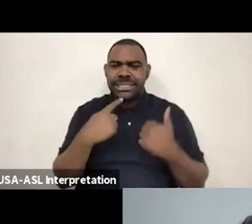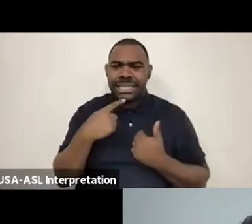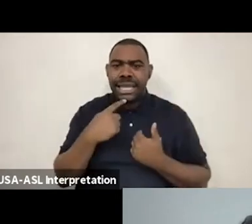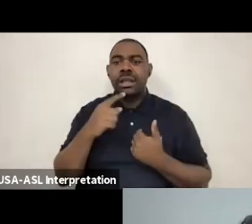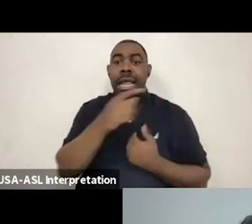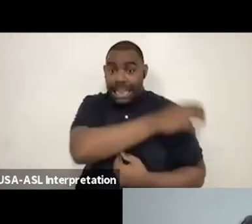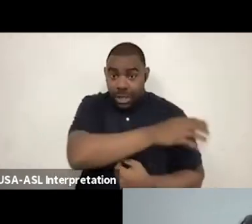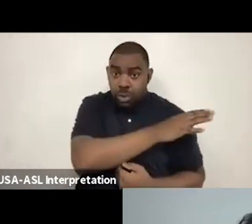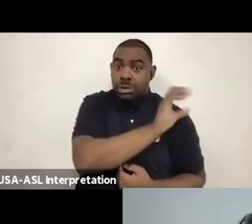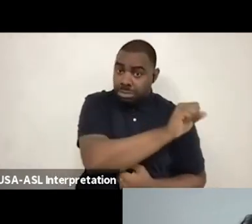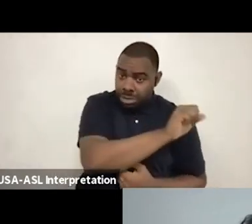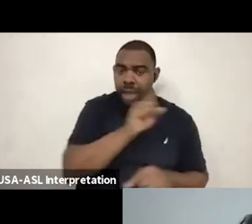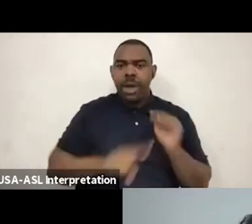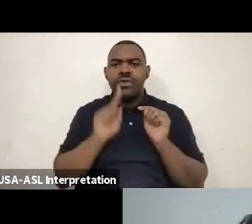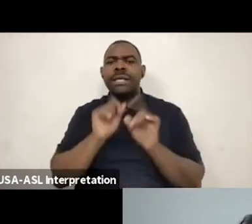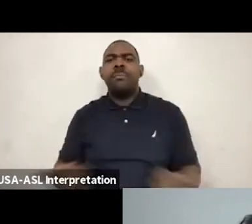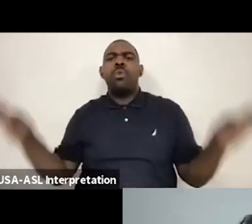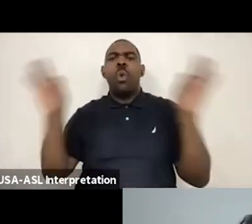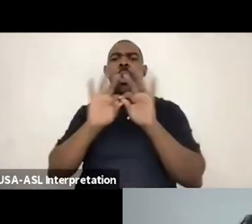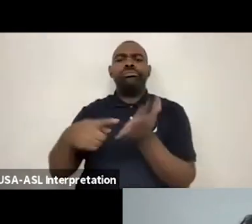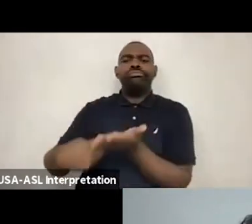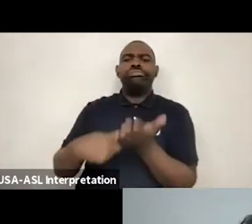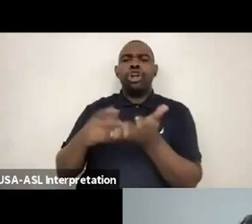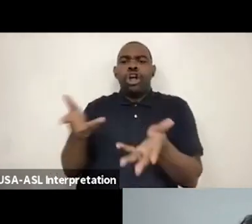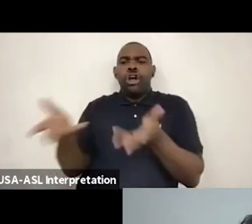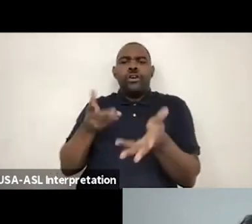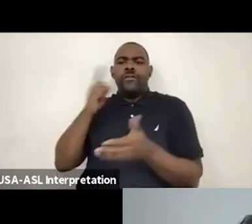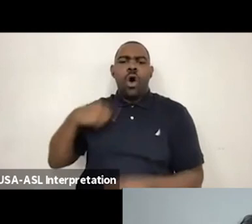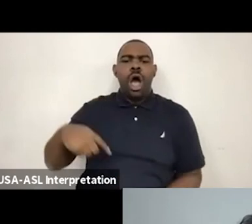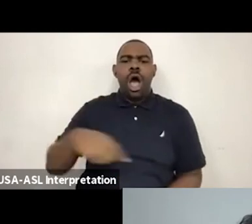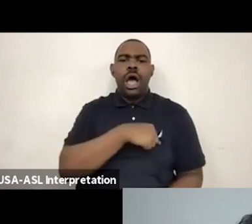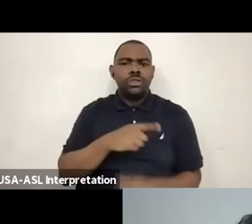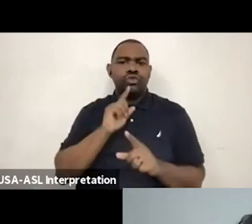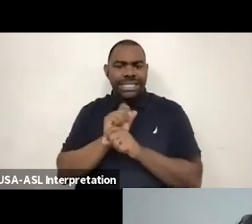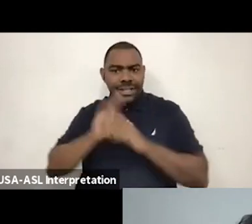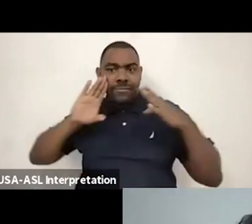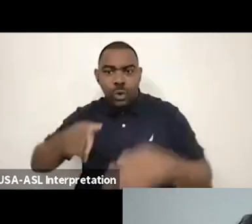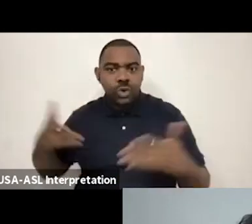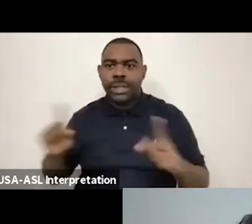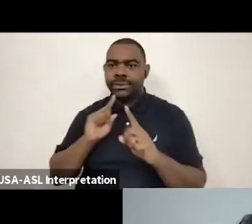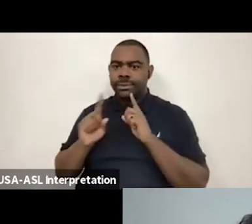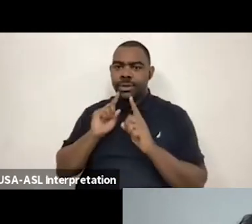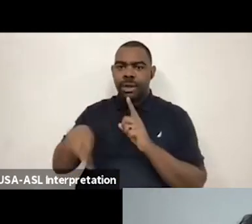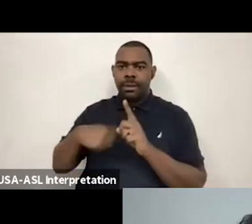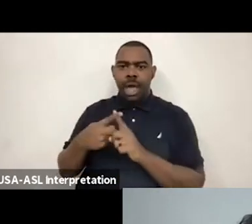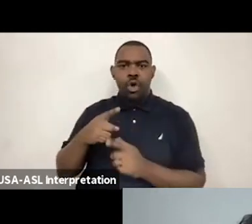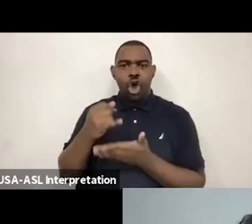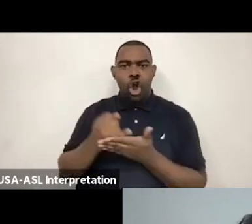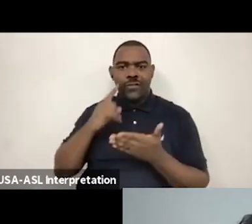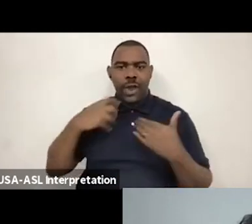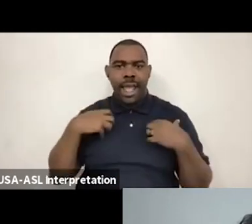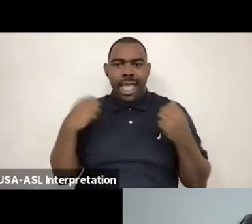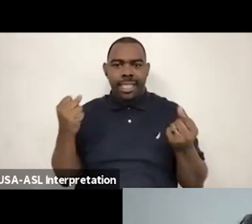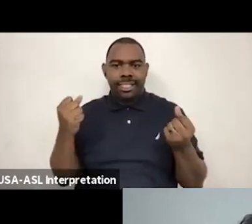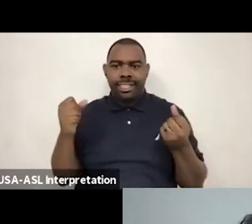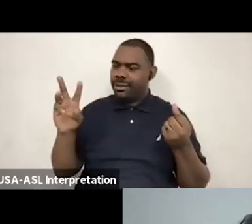outside of the clinical setting, one of the most important conversations for all of us to amplify is the utilization of art